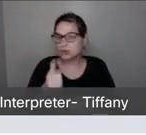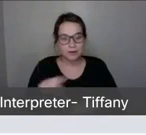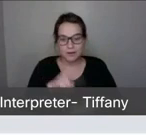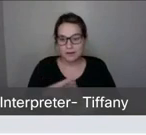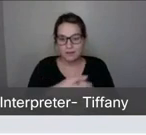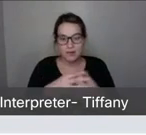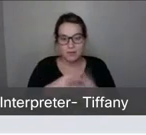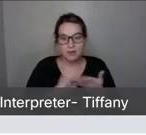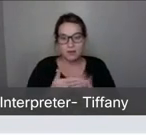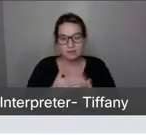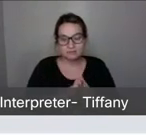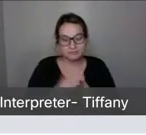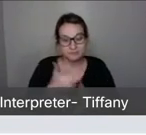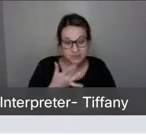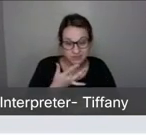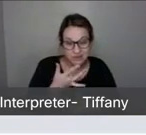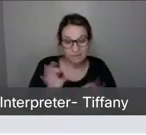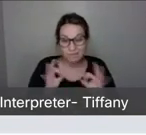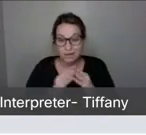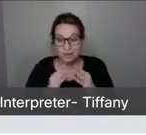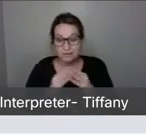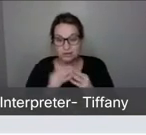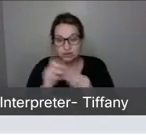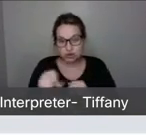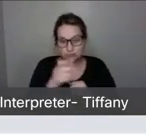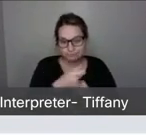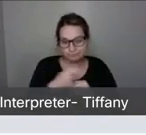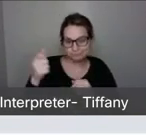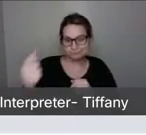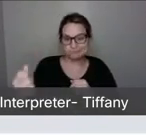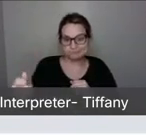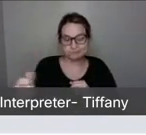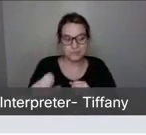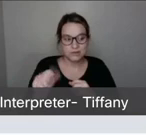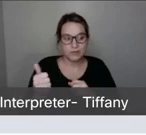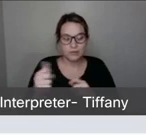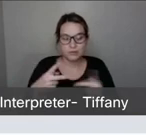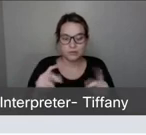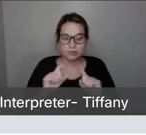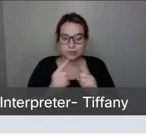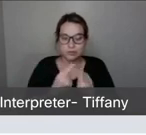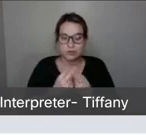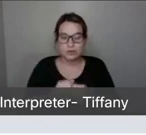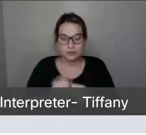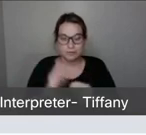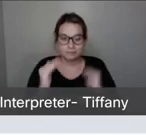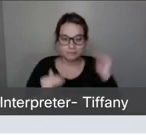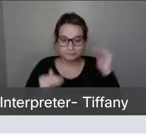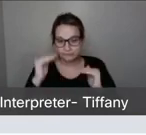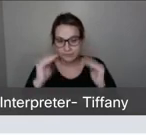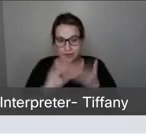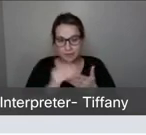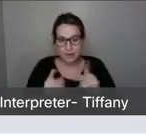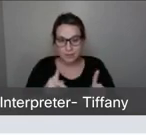communities, preferably like Flagstaff, should be placed into neighboring districts to balance the population and